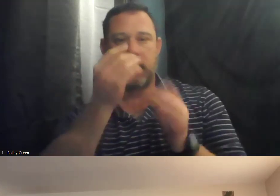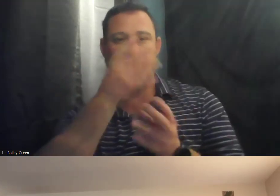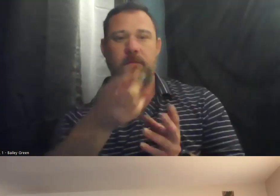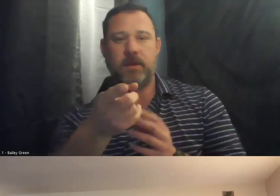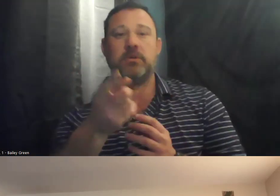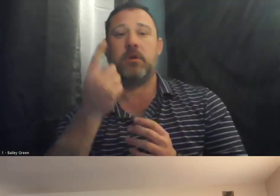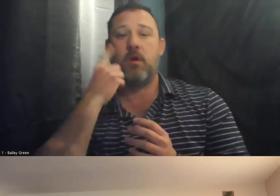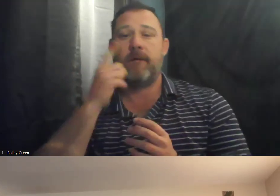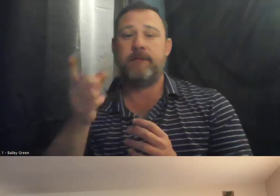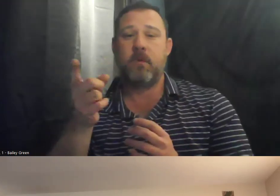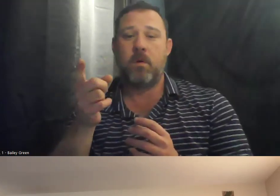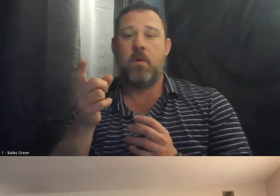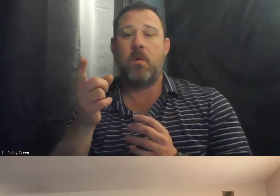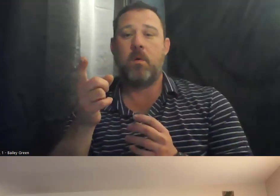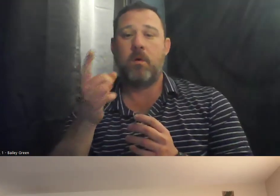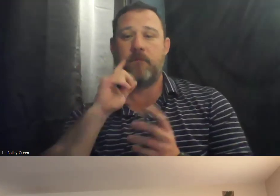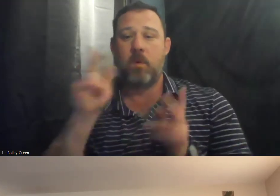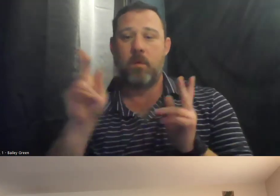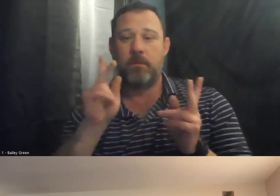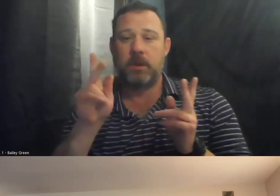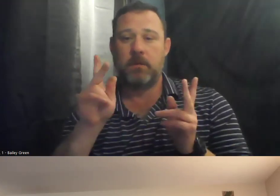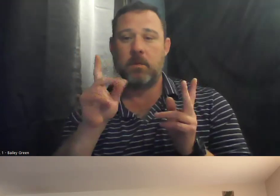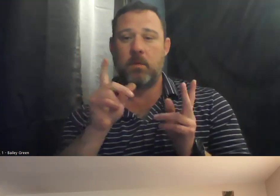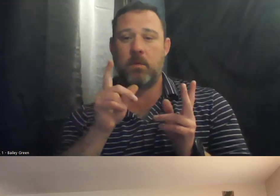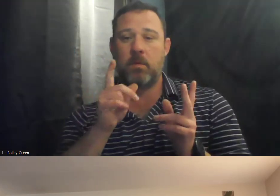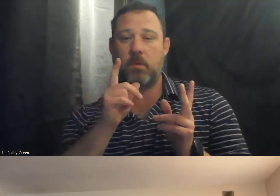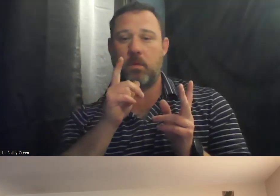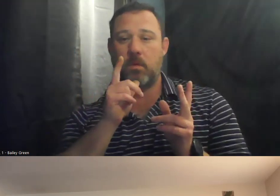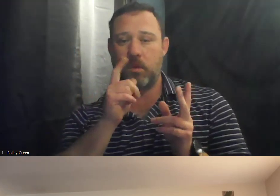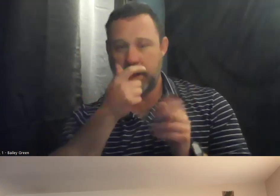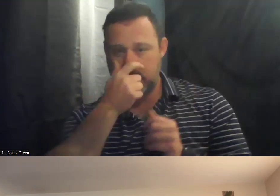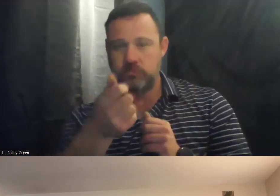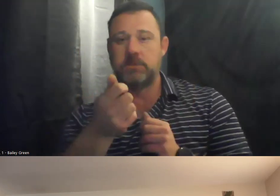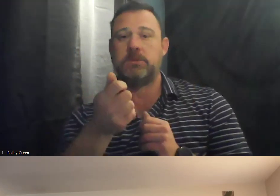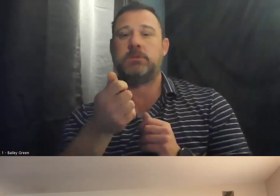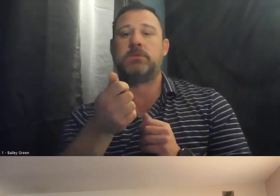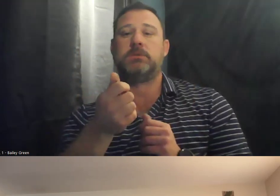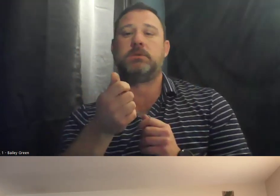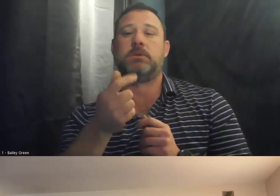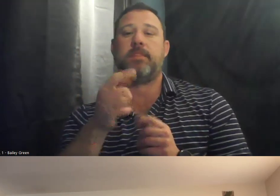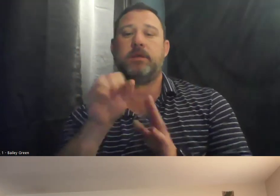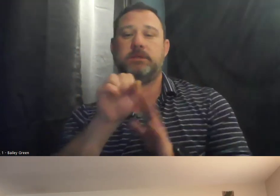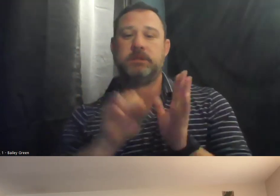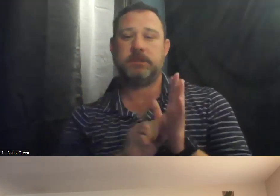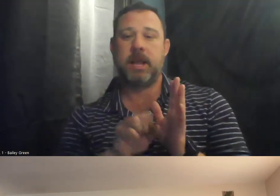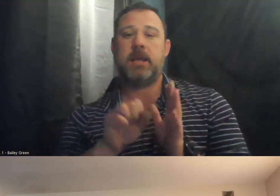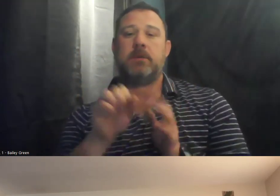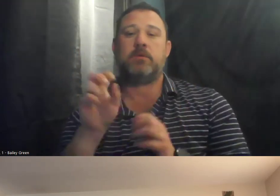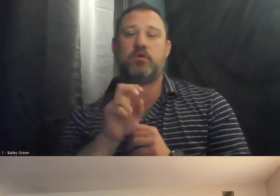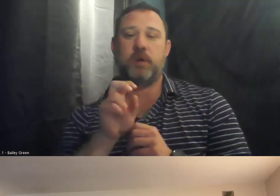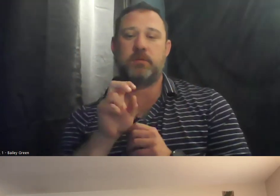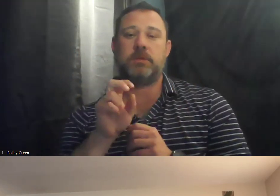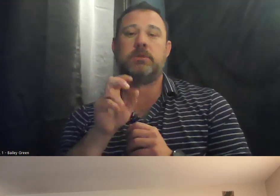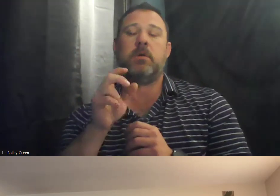so for people that are interested, the State Transit Transformation